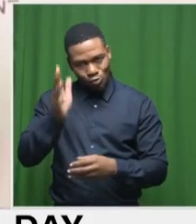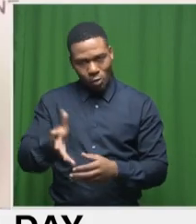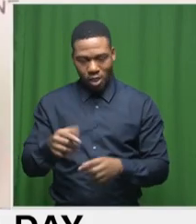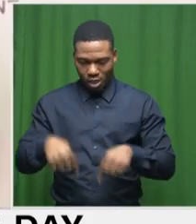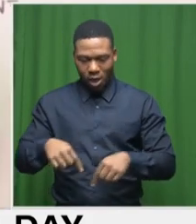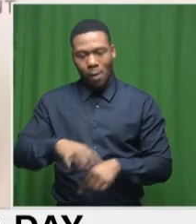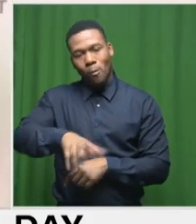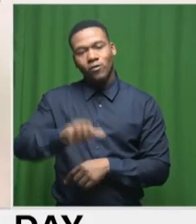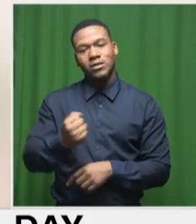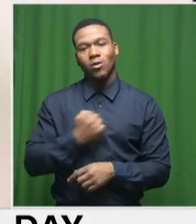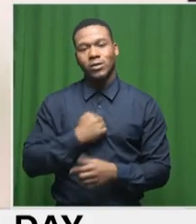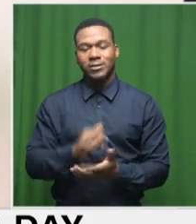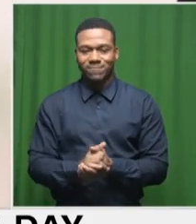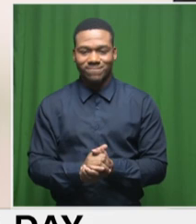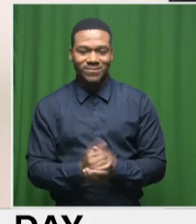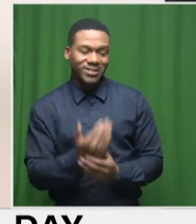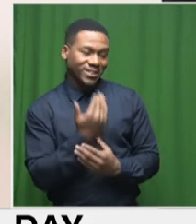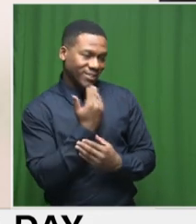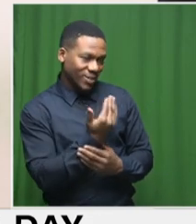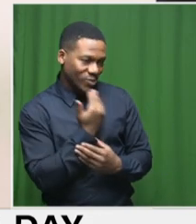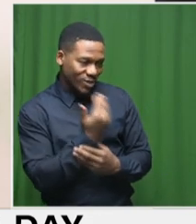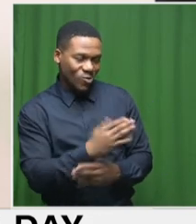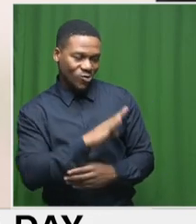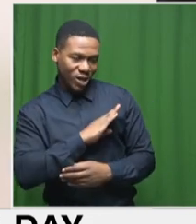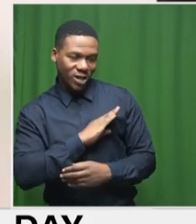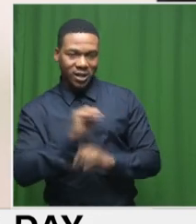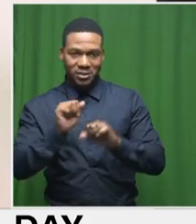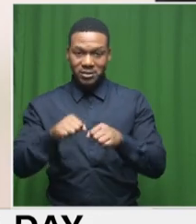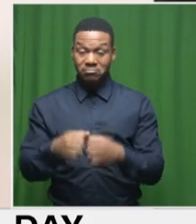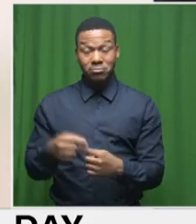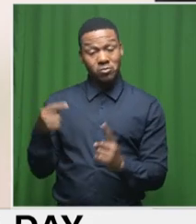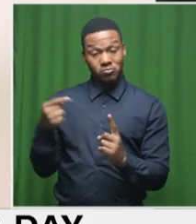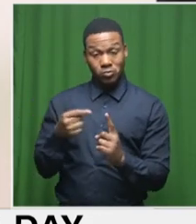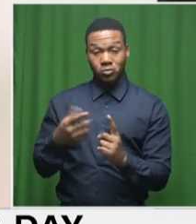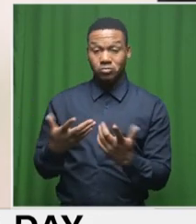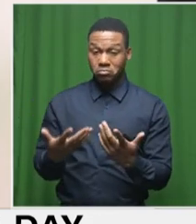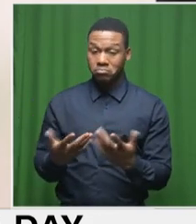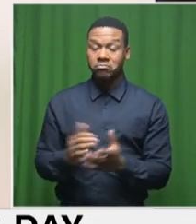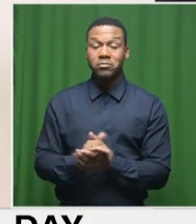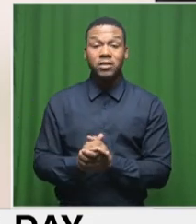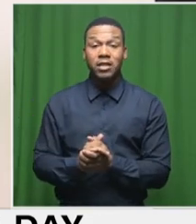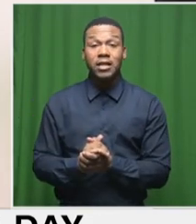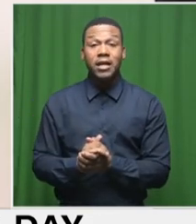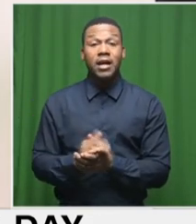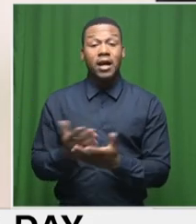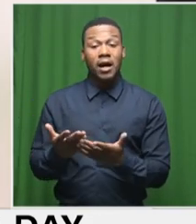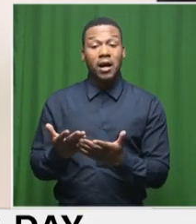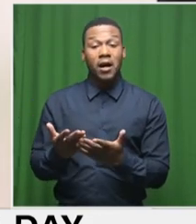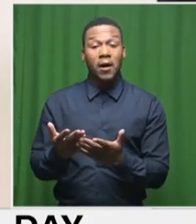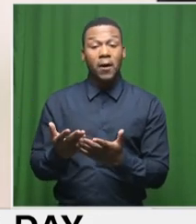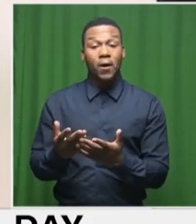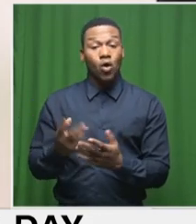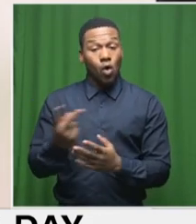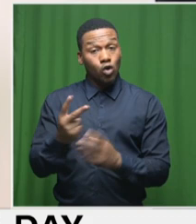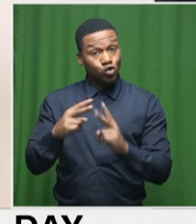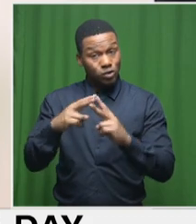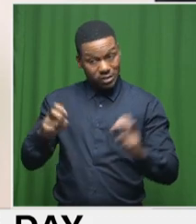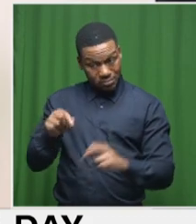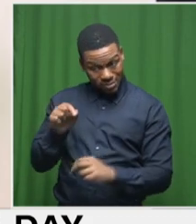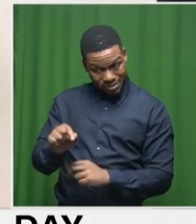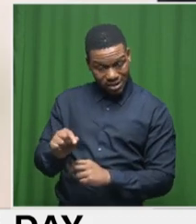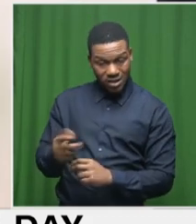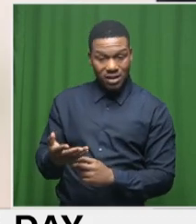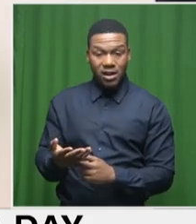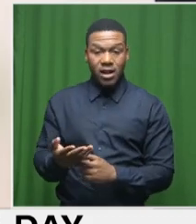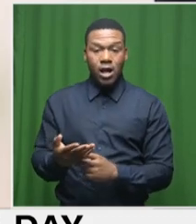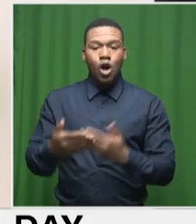General Semakaleng Manamela, thank you so much for speaking to us. Well, Leanne, the commissions will also take place, but this summit will be open